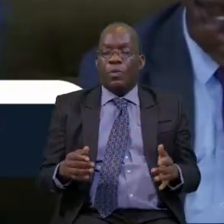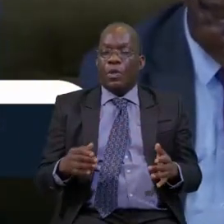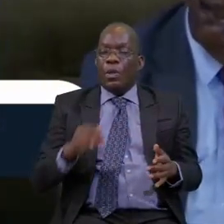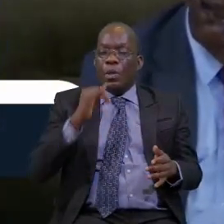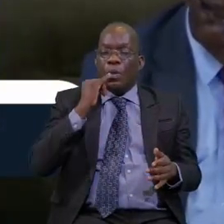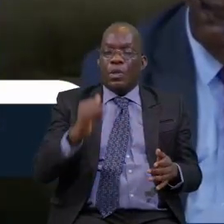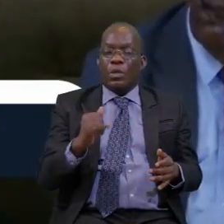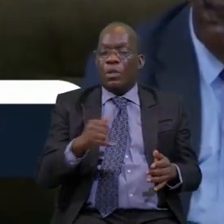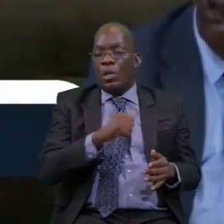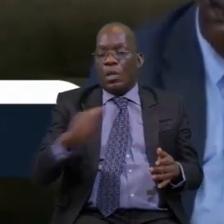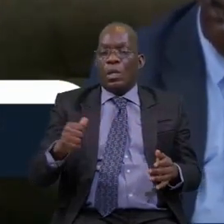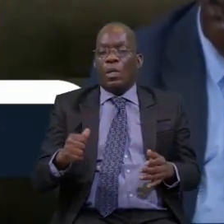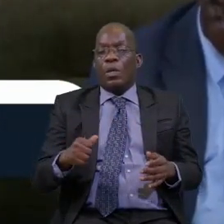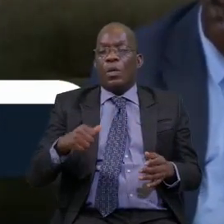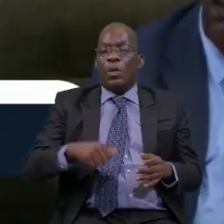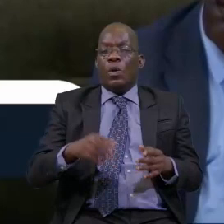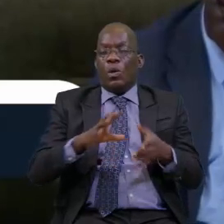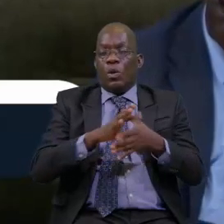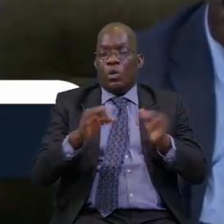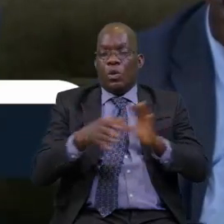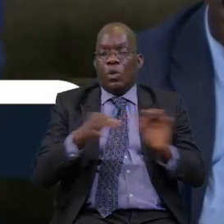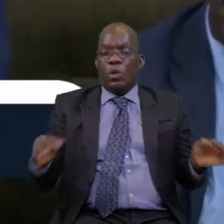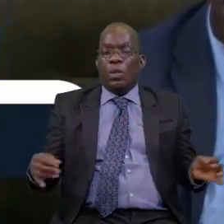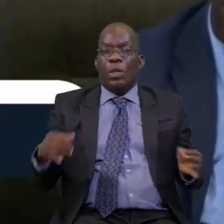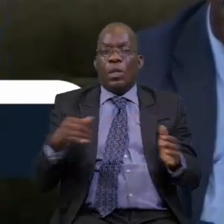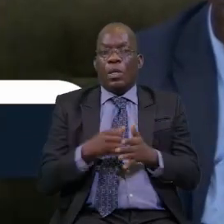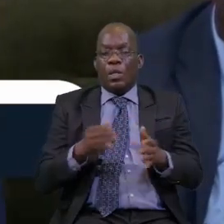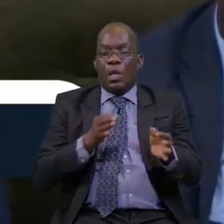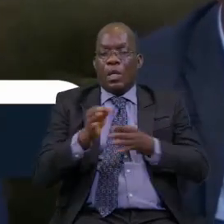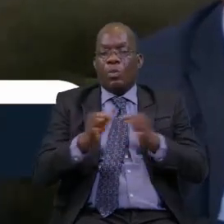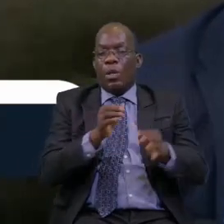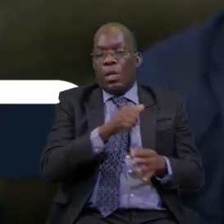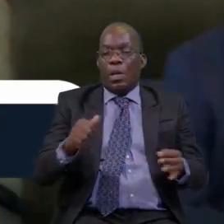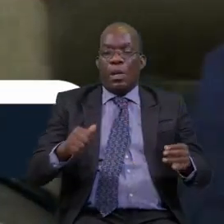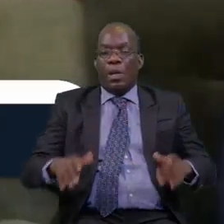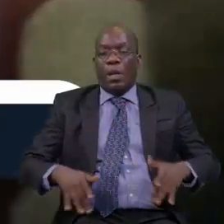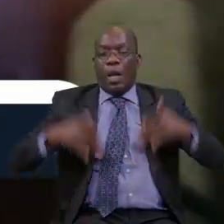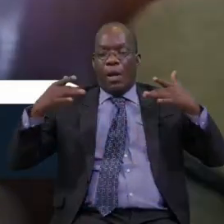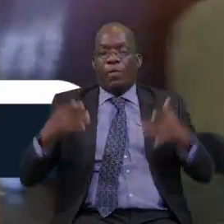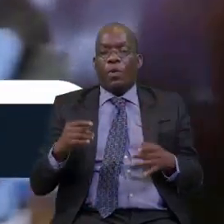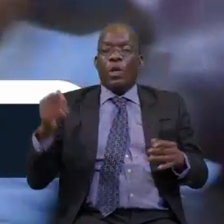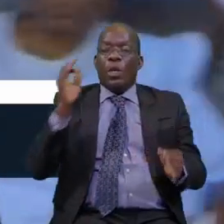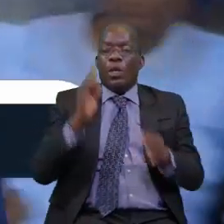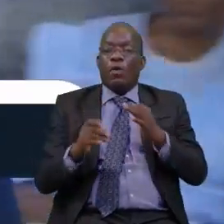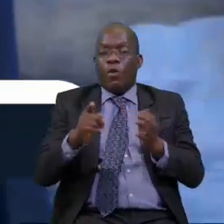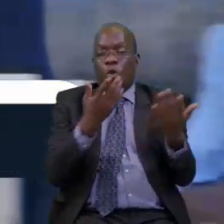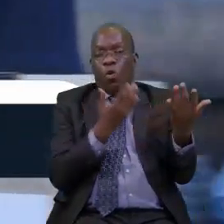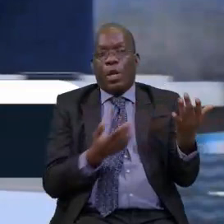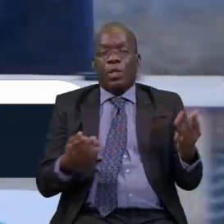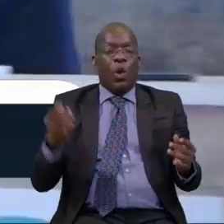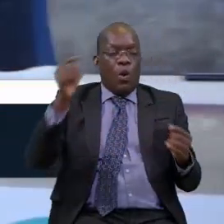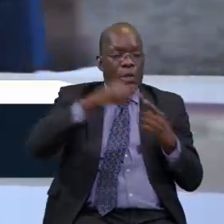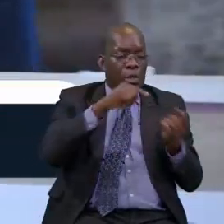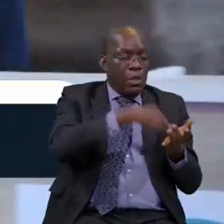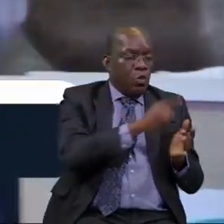Really, it's an illustration. He's telling us a lie. If you're waiting until this one will succeed, that one will succeed,